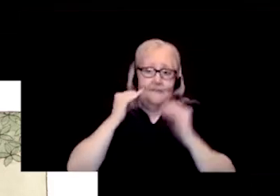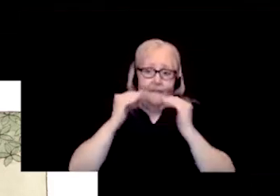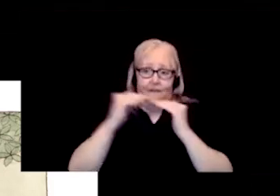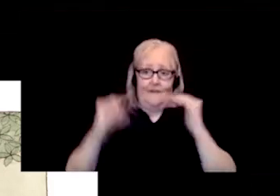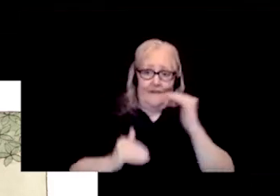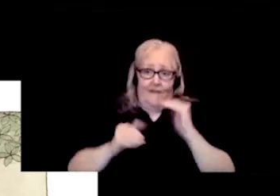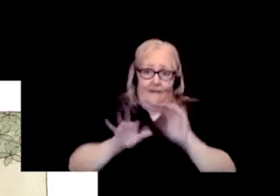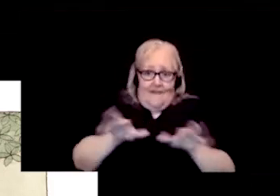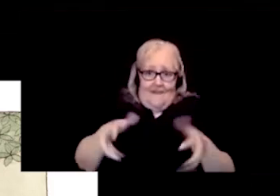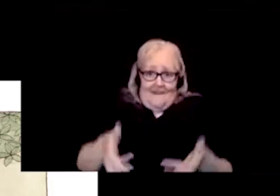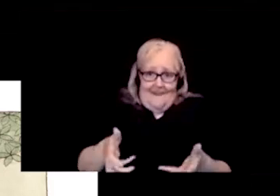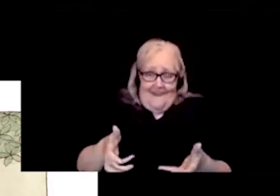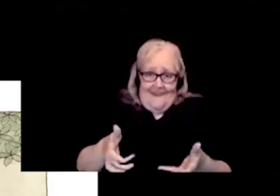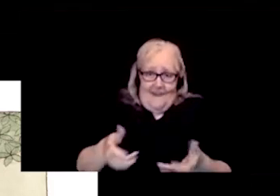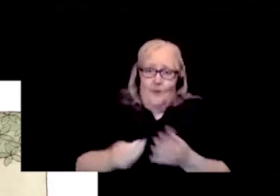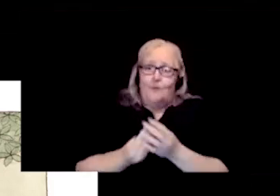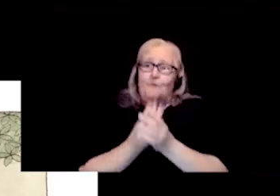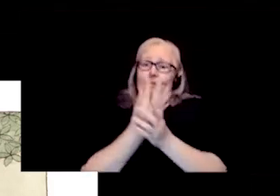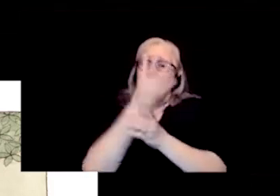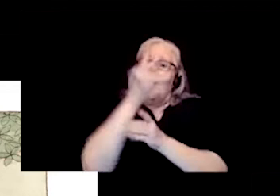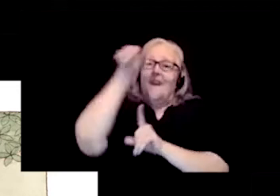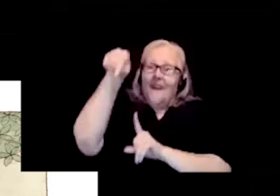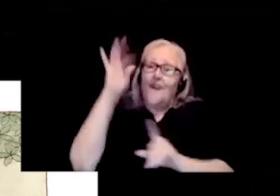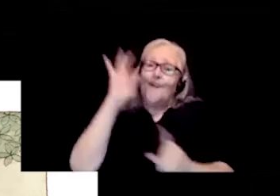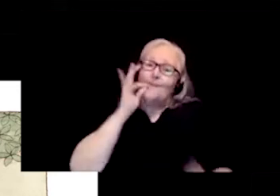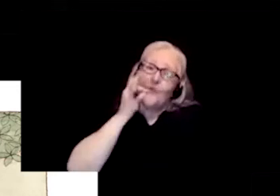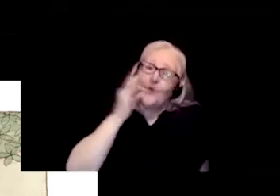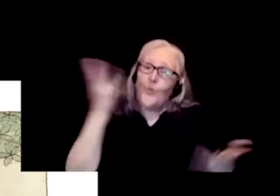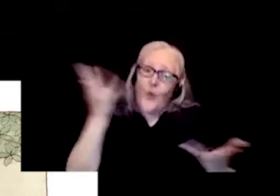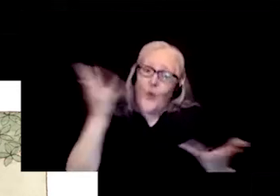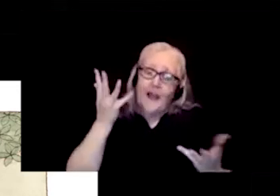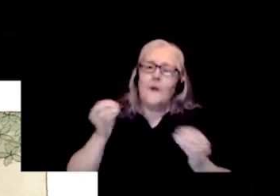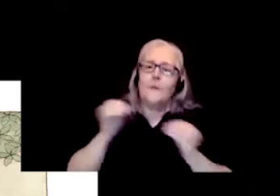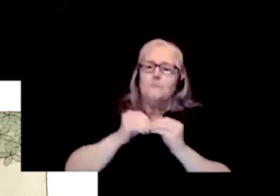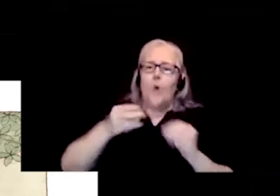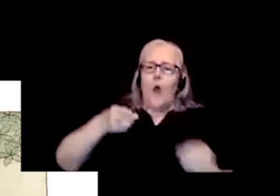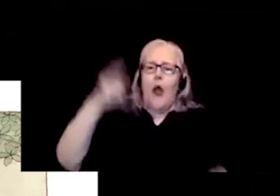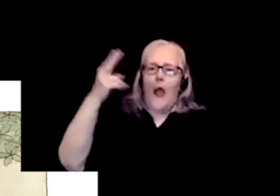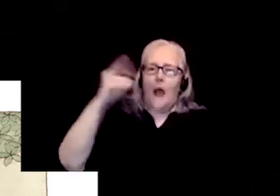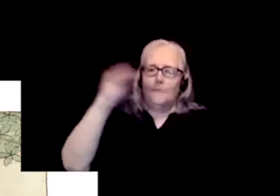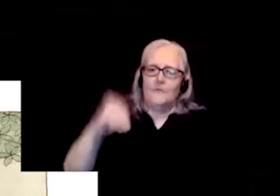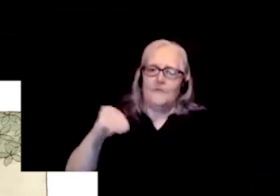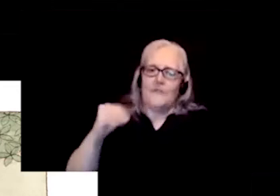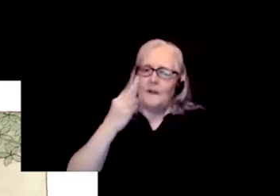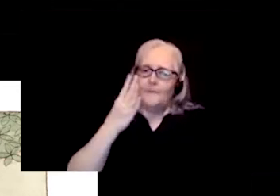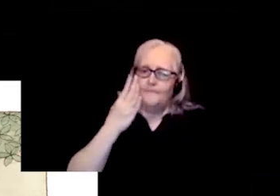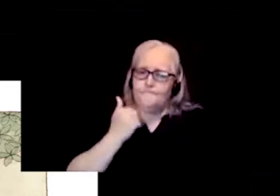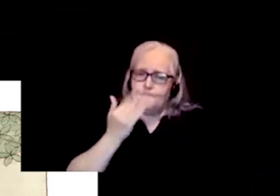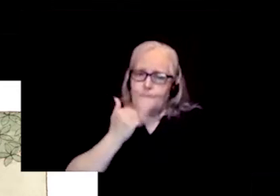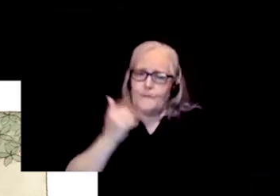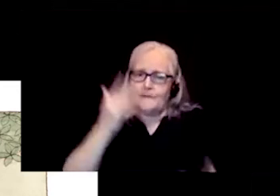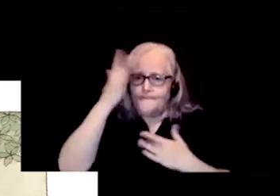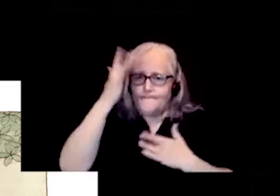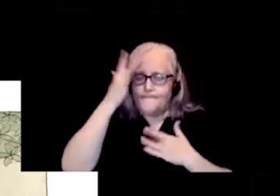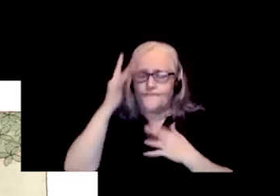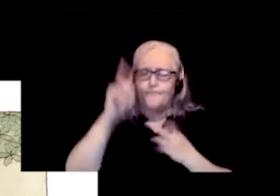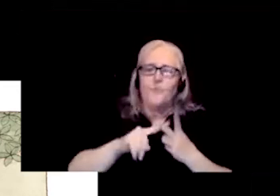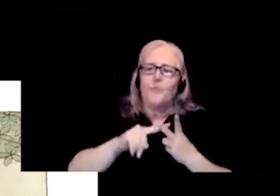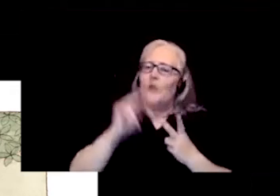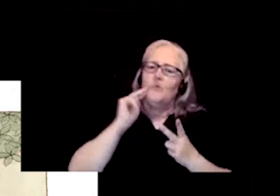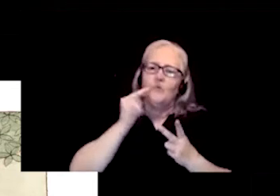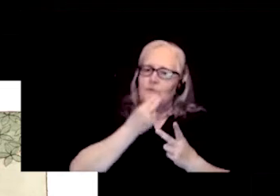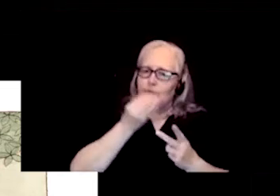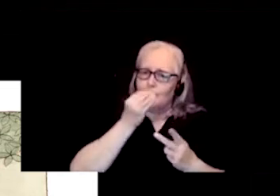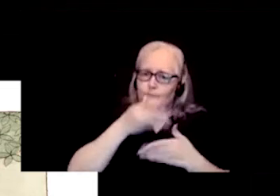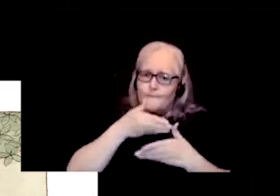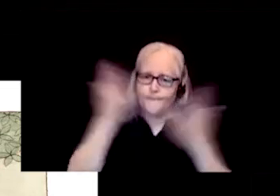fruit represents higher rates of diabetes, inaccessible, safe, and secure housing, a lack of nutritious food, and any other